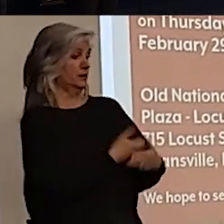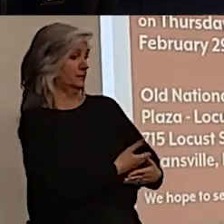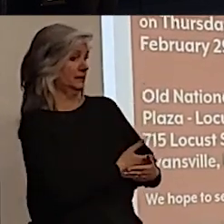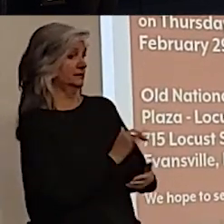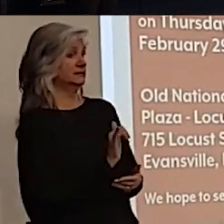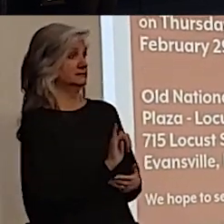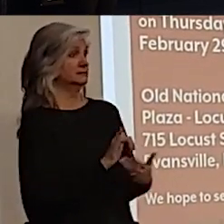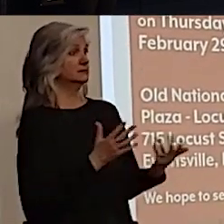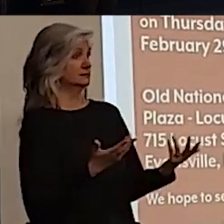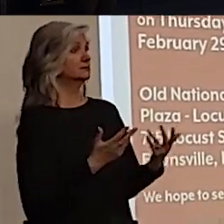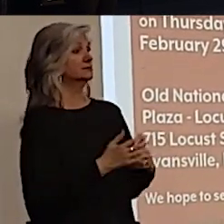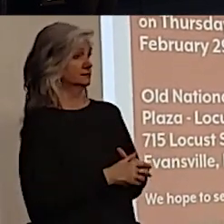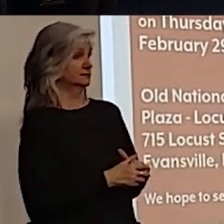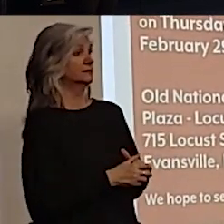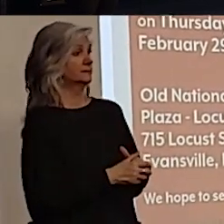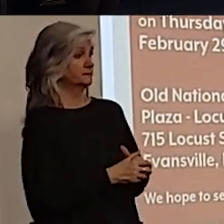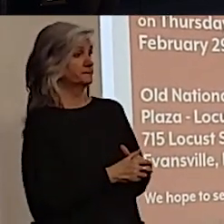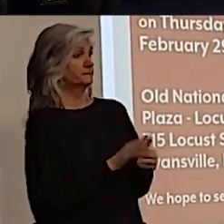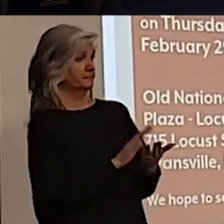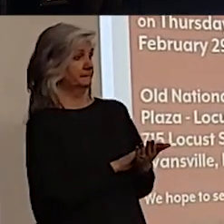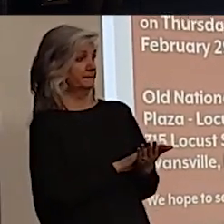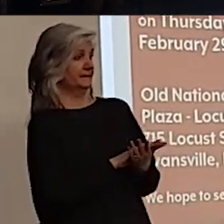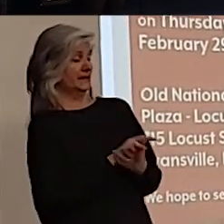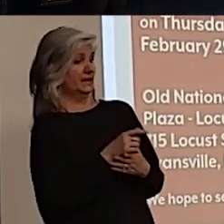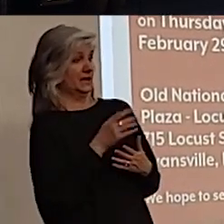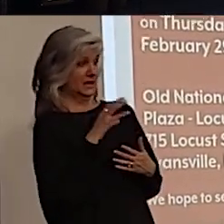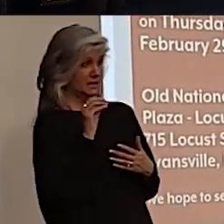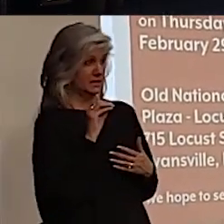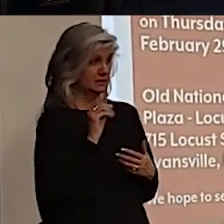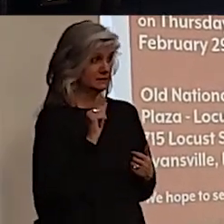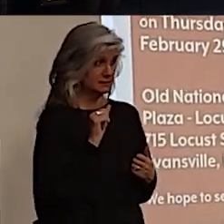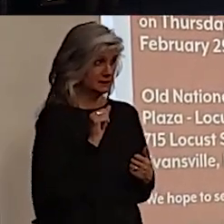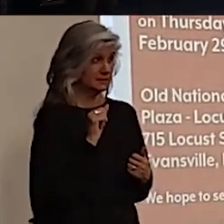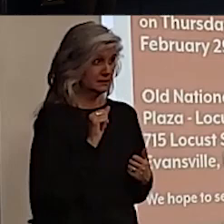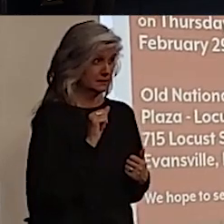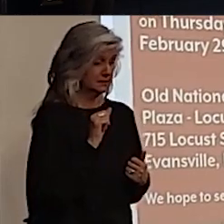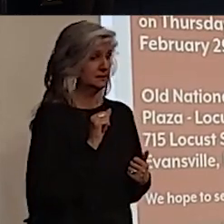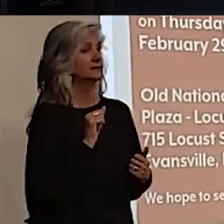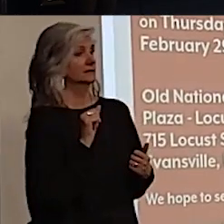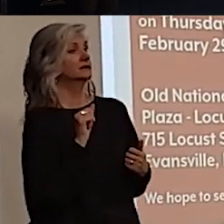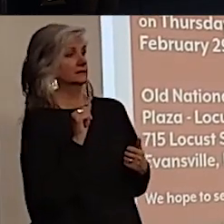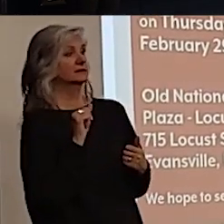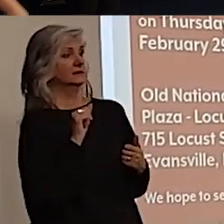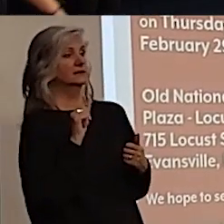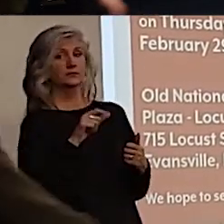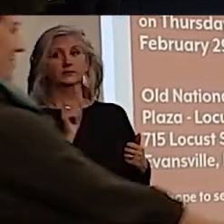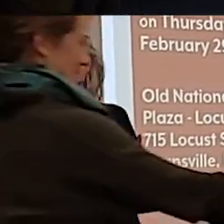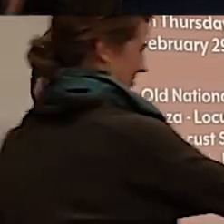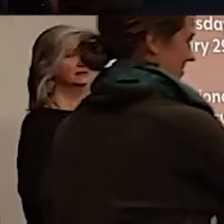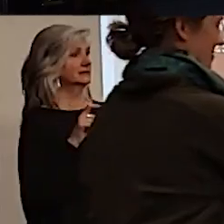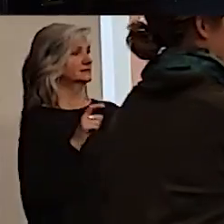well. And then, you know, that's what I wanted to say. Thank you. Thank you.